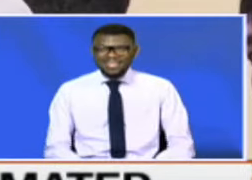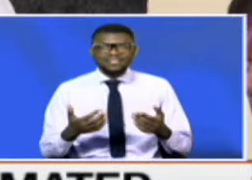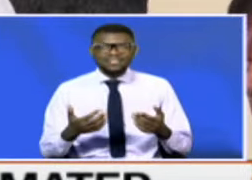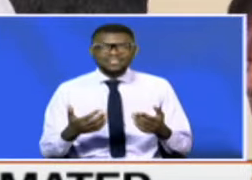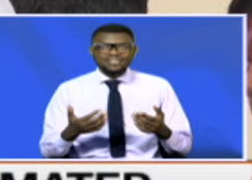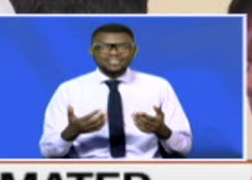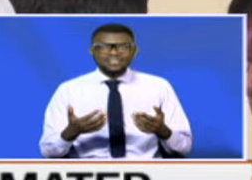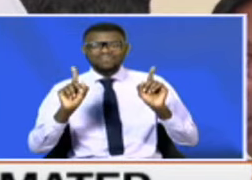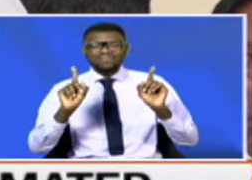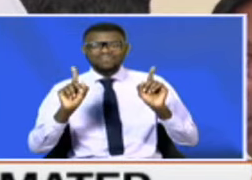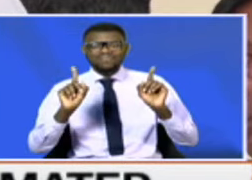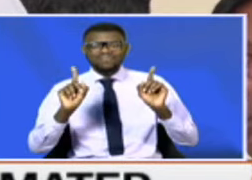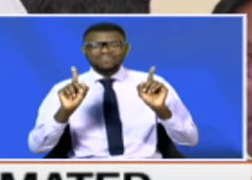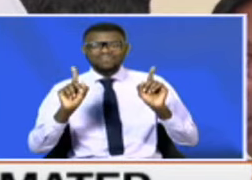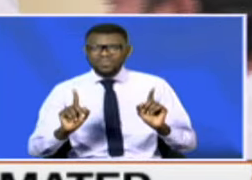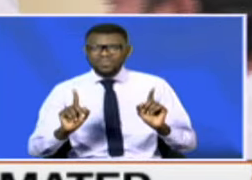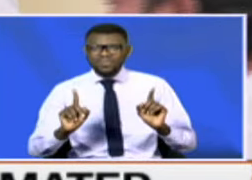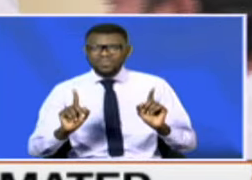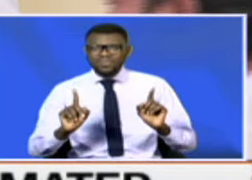plus dumping site.